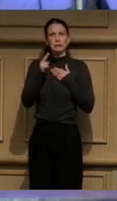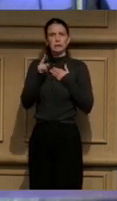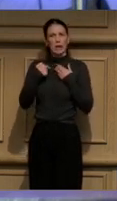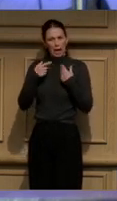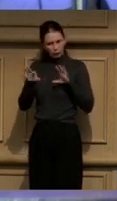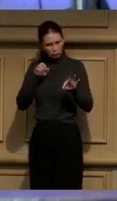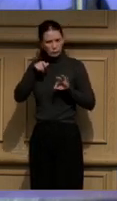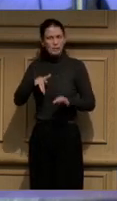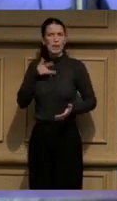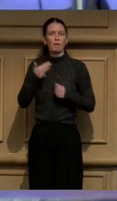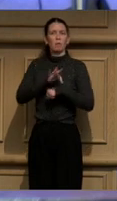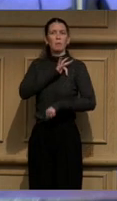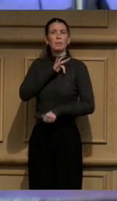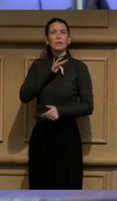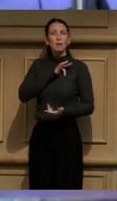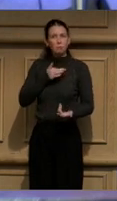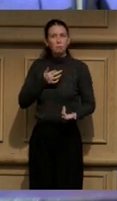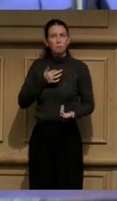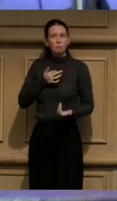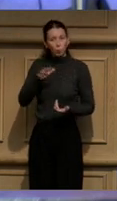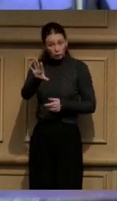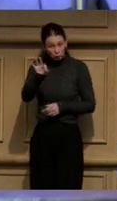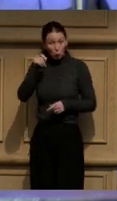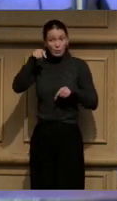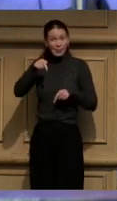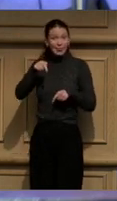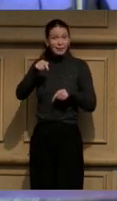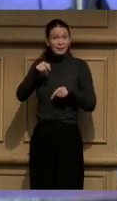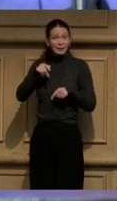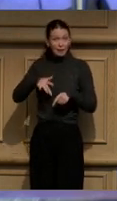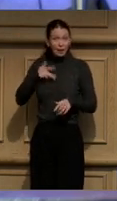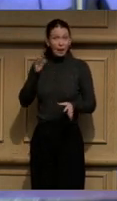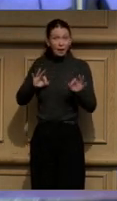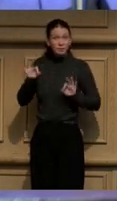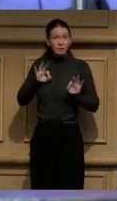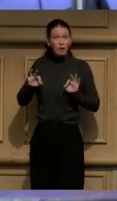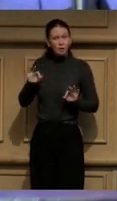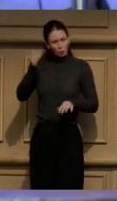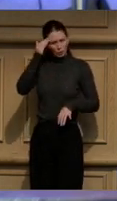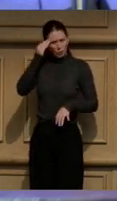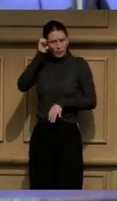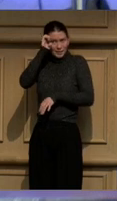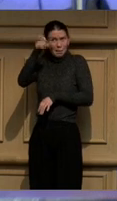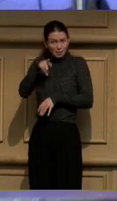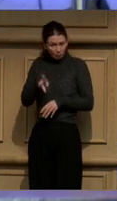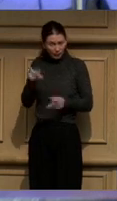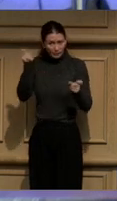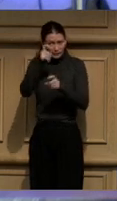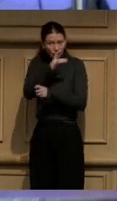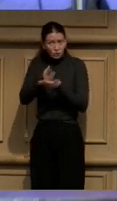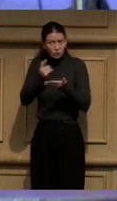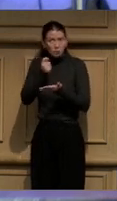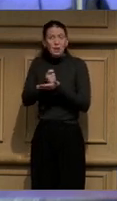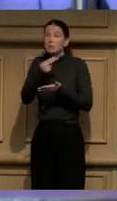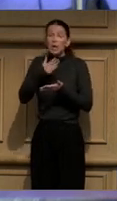And because we chose this life, we probably expected to be difficult at times, you know, not just financially, but